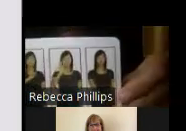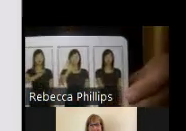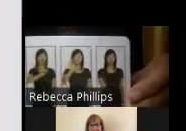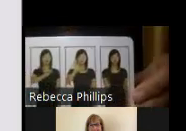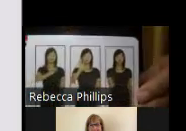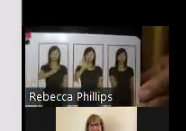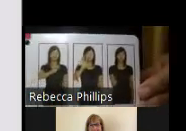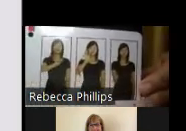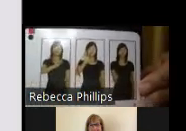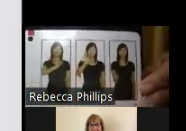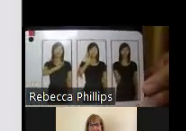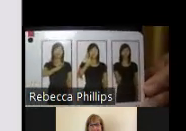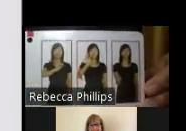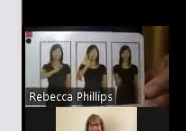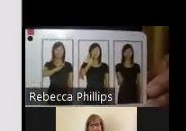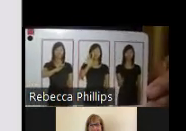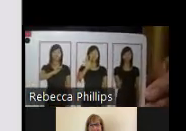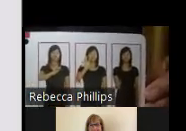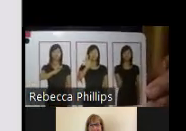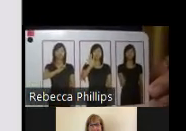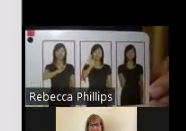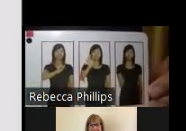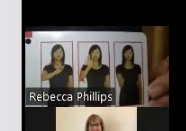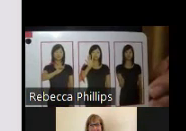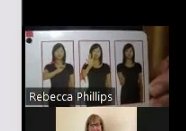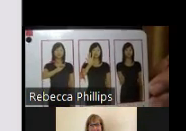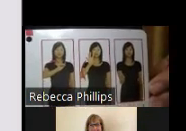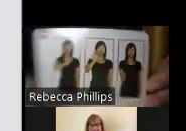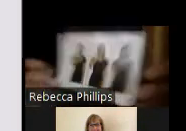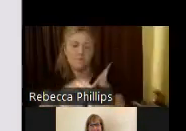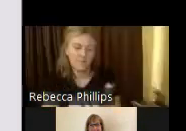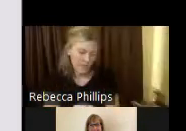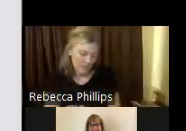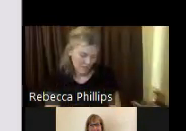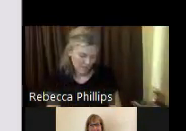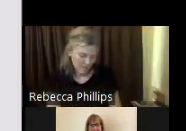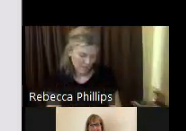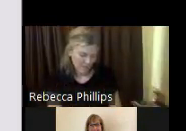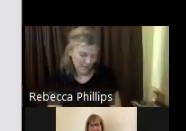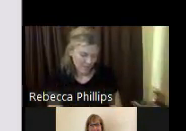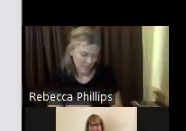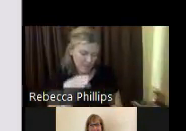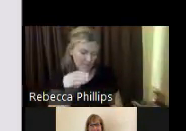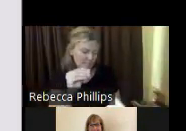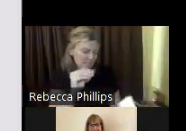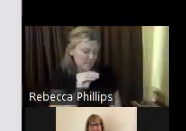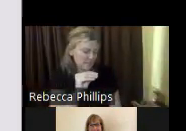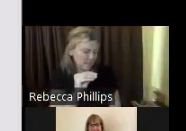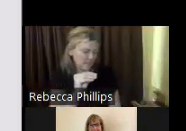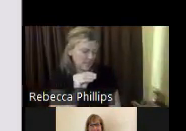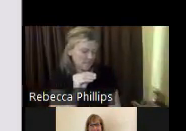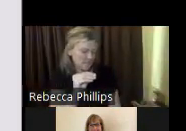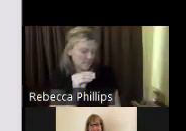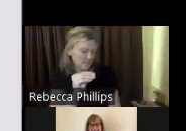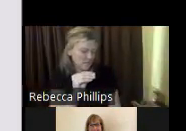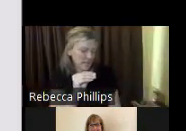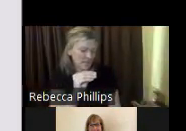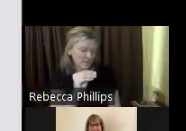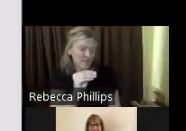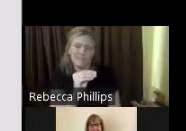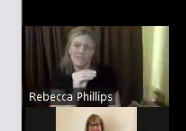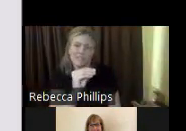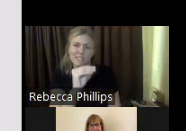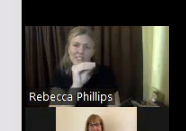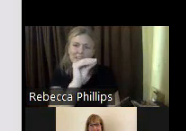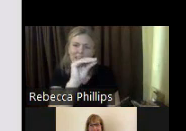don't know if you can see, it's so hard to, Yeah, it is hard to tell. yeah. Okay. But it looks like it's just pinched fingers, closed hand